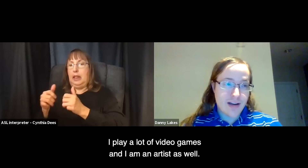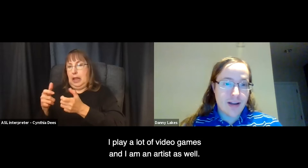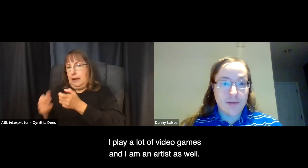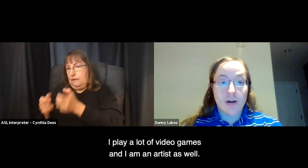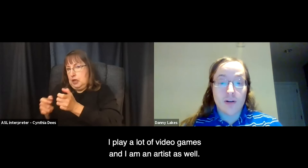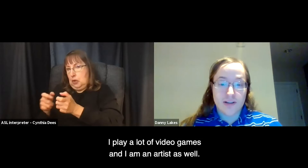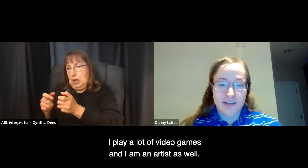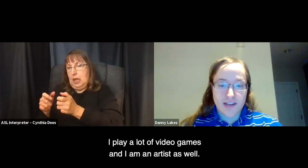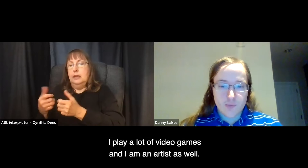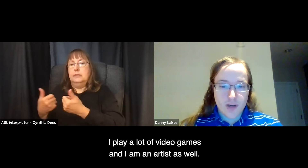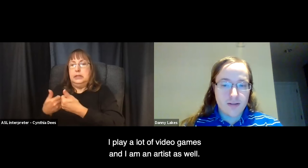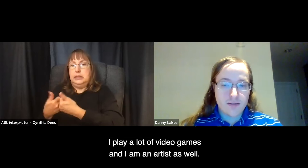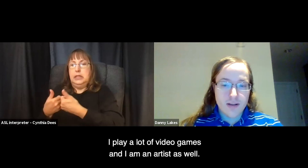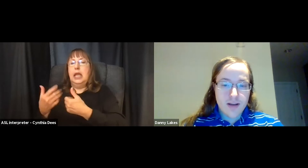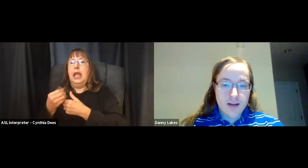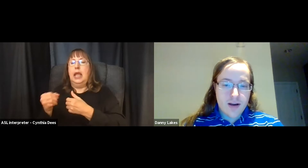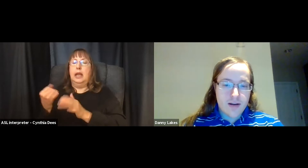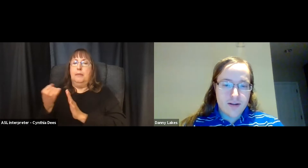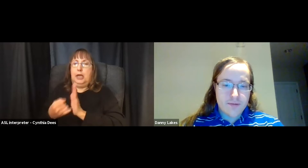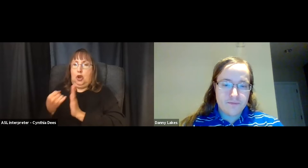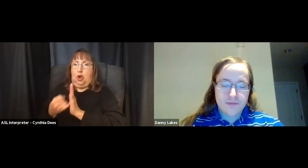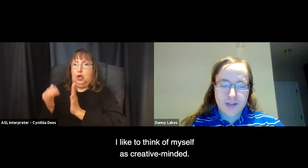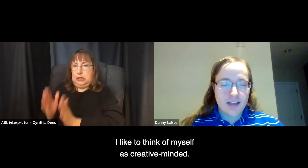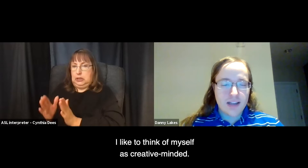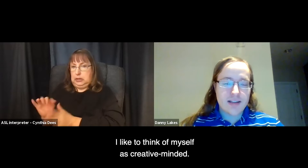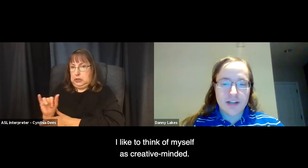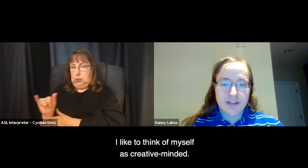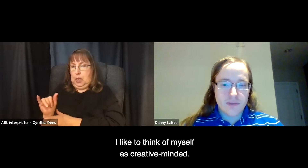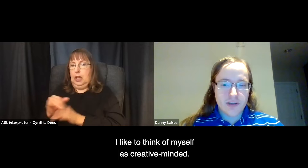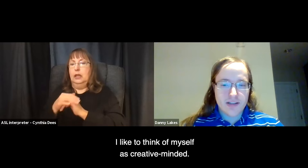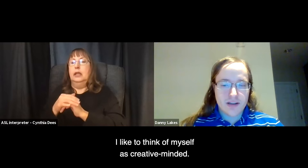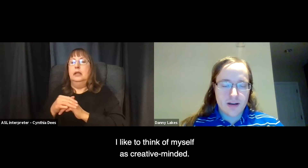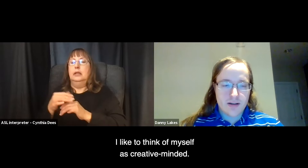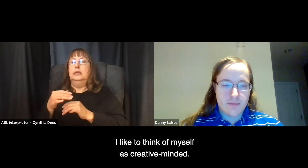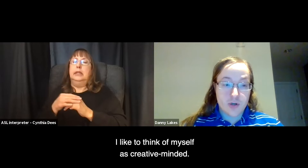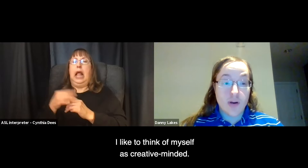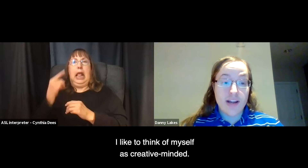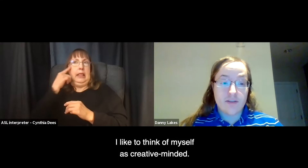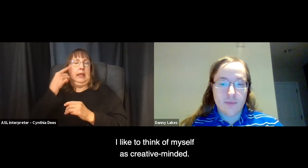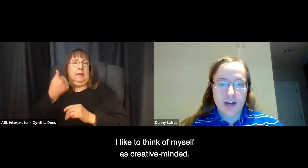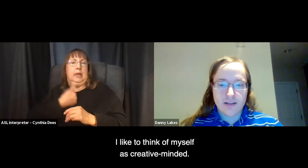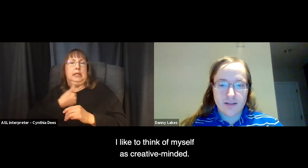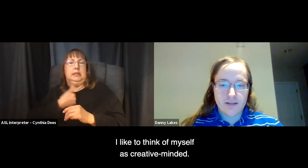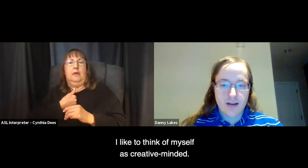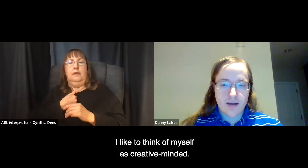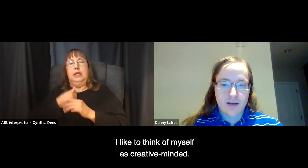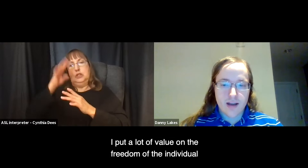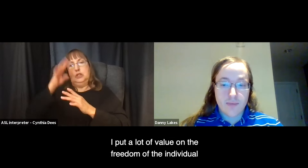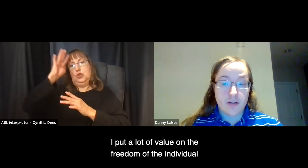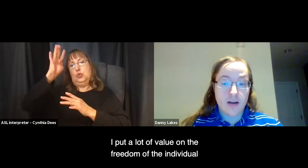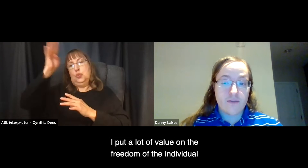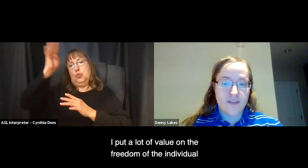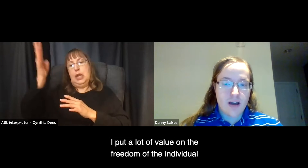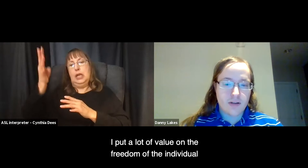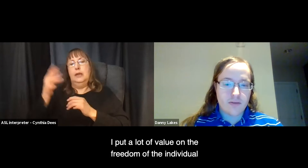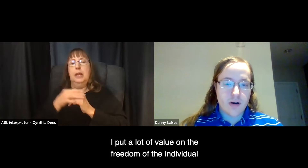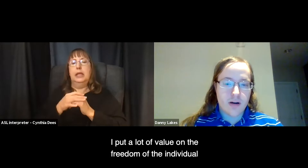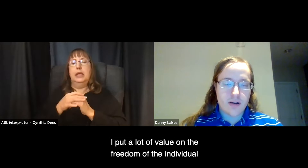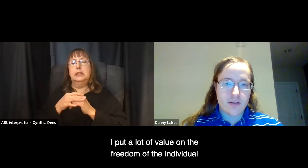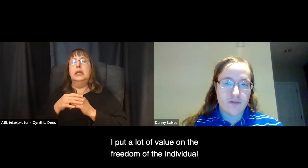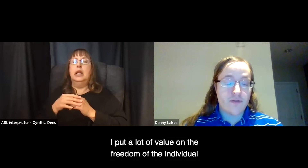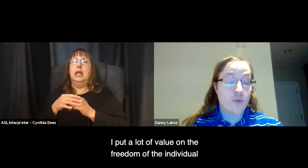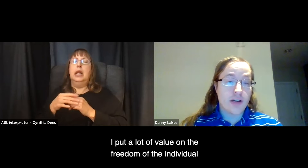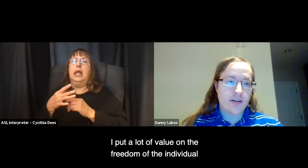and I am an artist as well. I like to think of myself as creative minded. I put a lot of